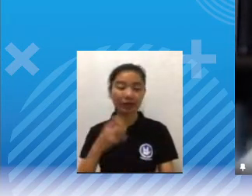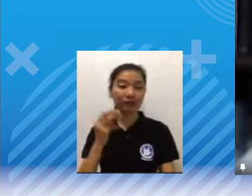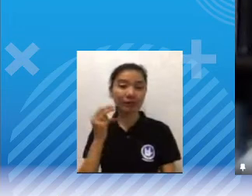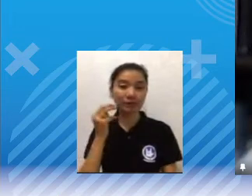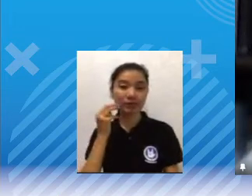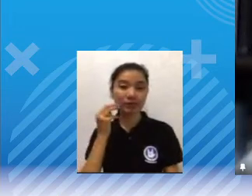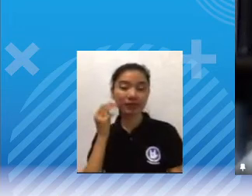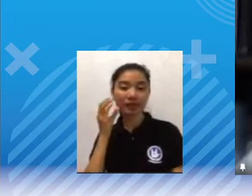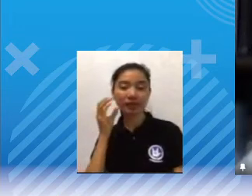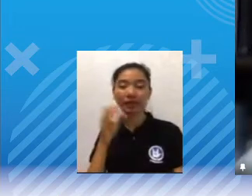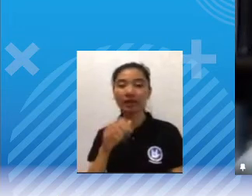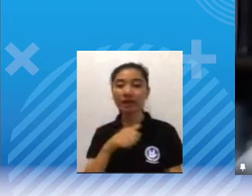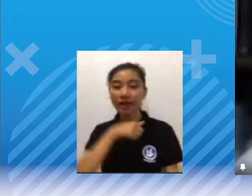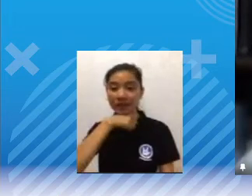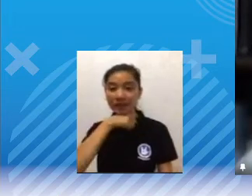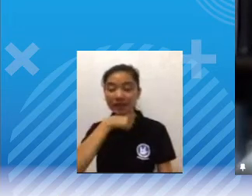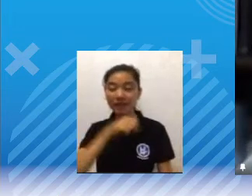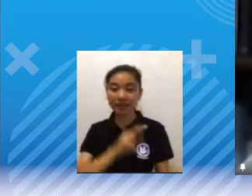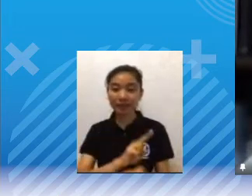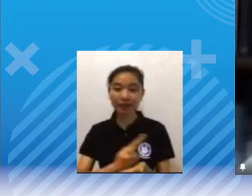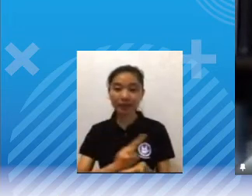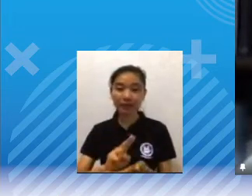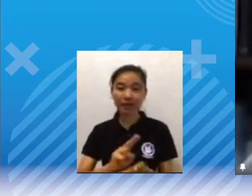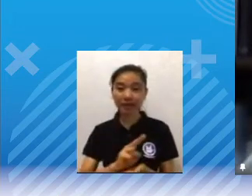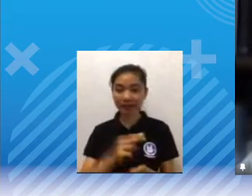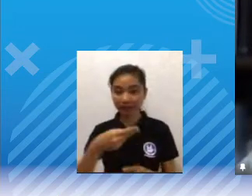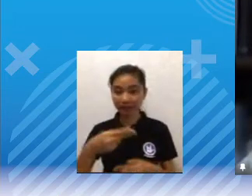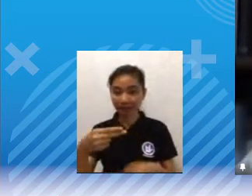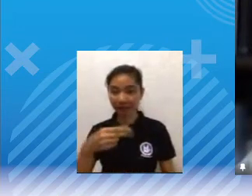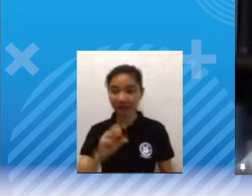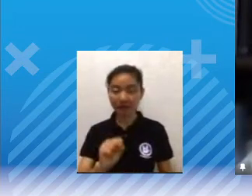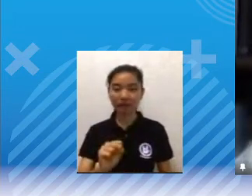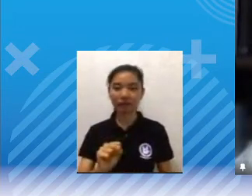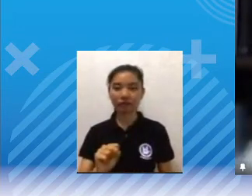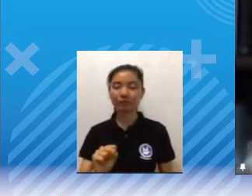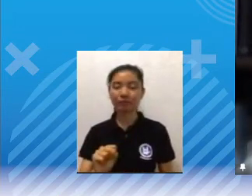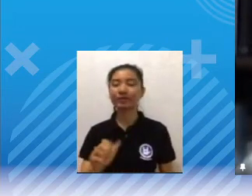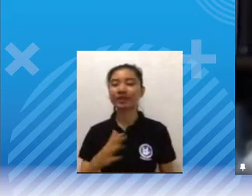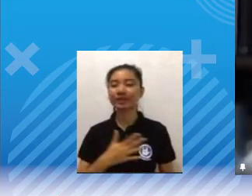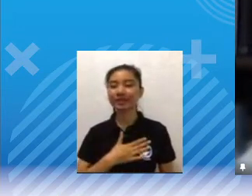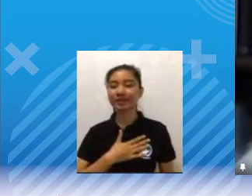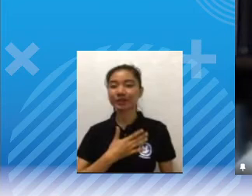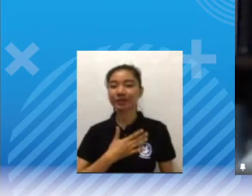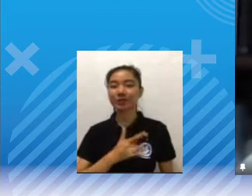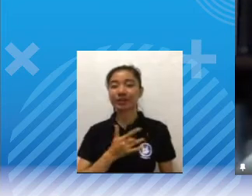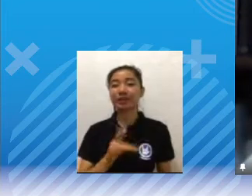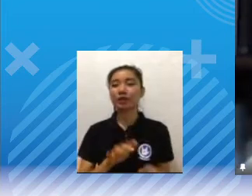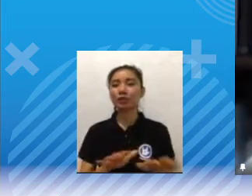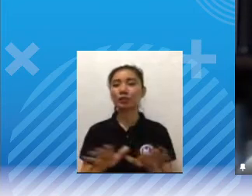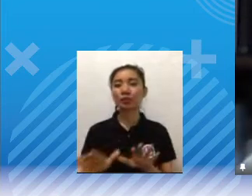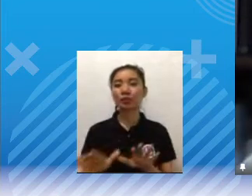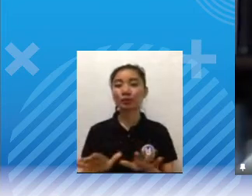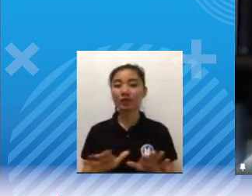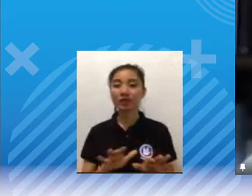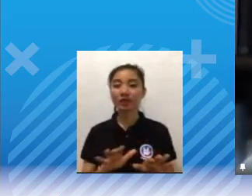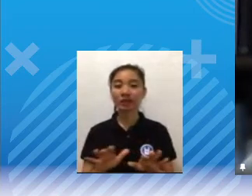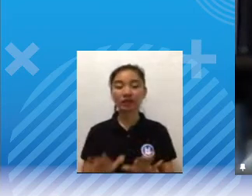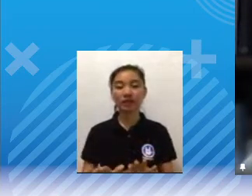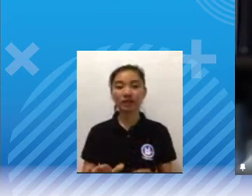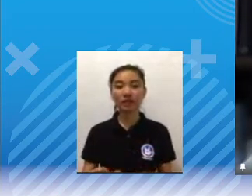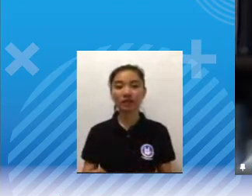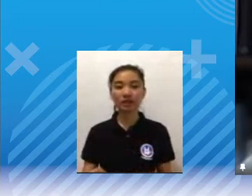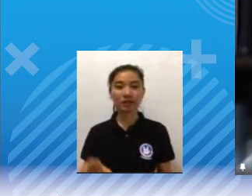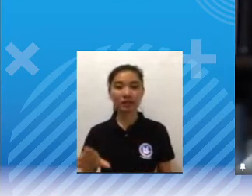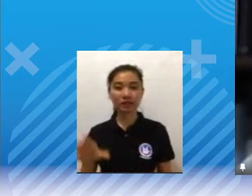National High School. Sarap pong makinig sa talk ninyo. Nakakagaan po ng pakiramdam. Why, thank you, ma'am. So, these are